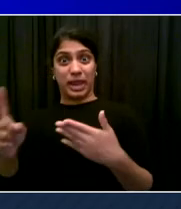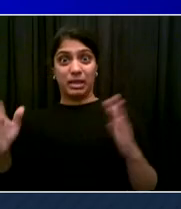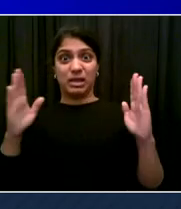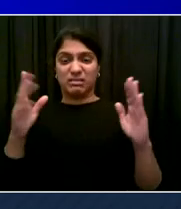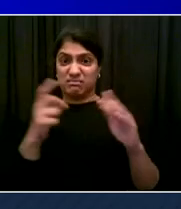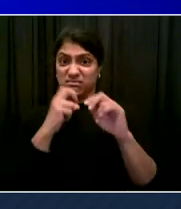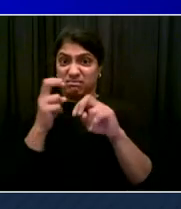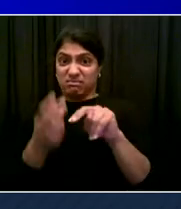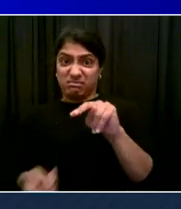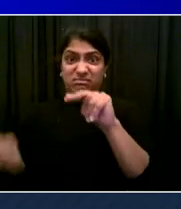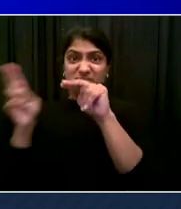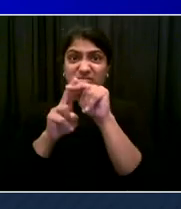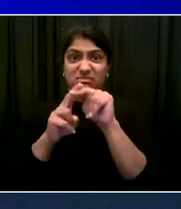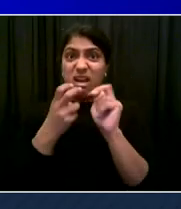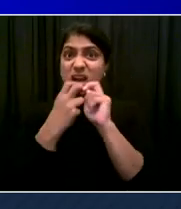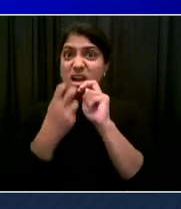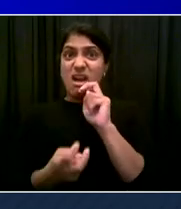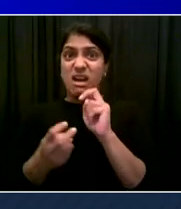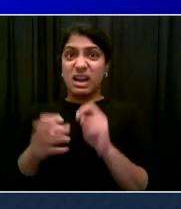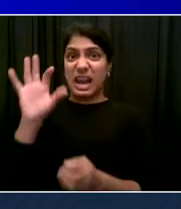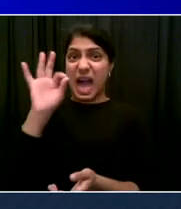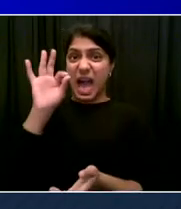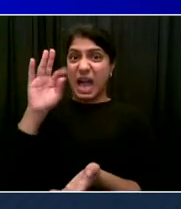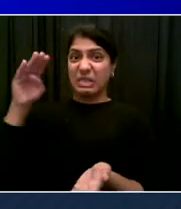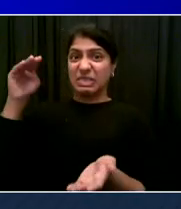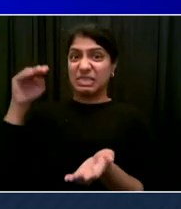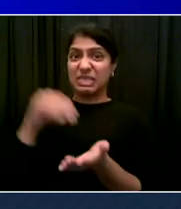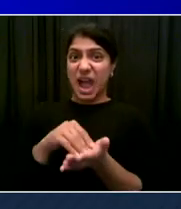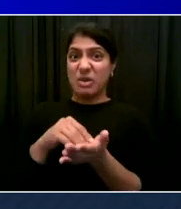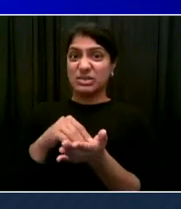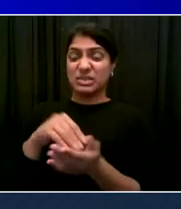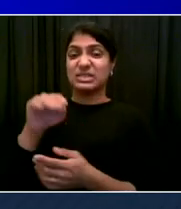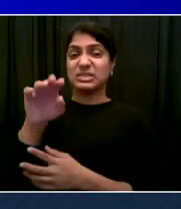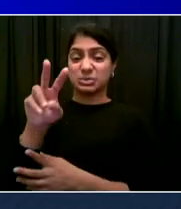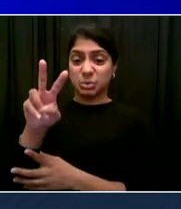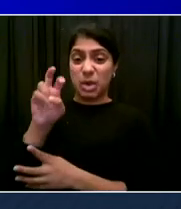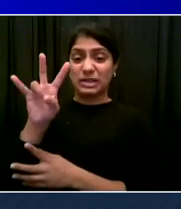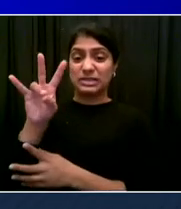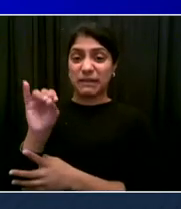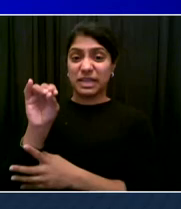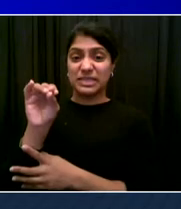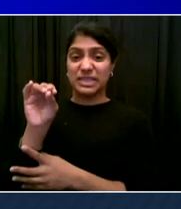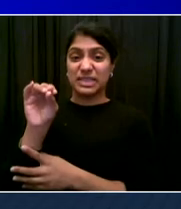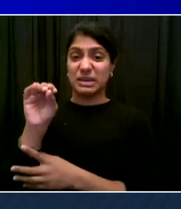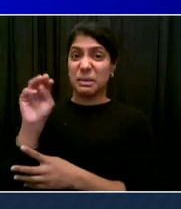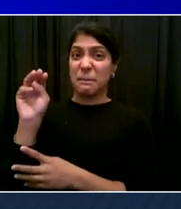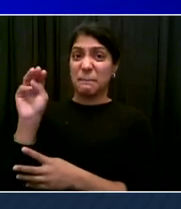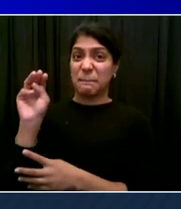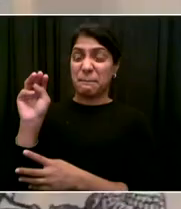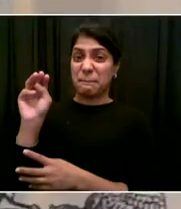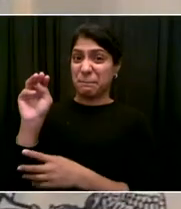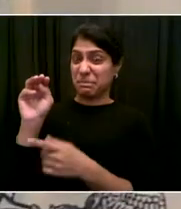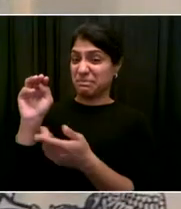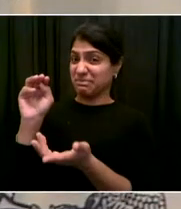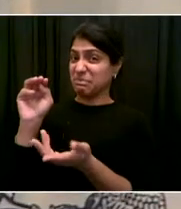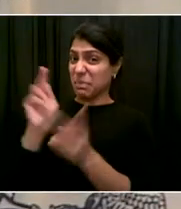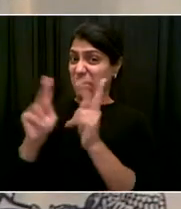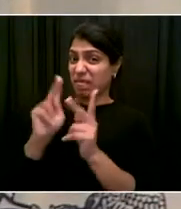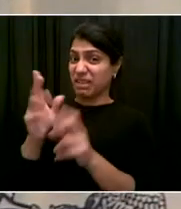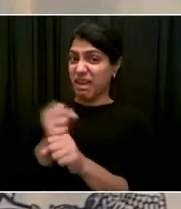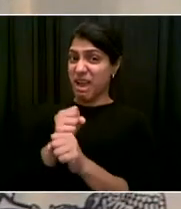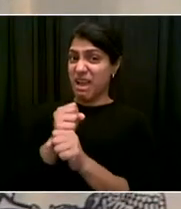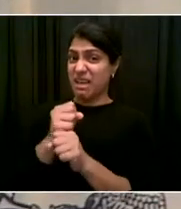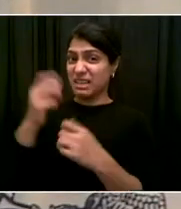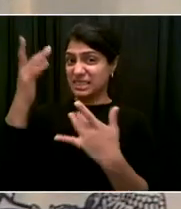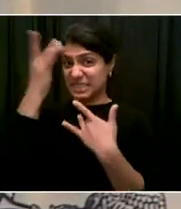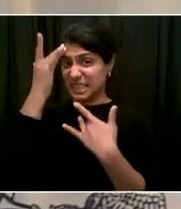9,297 cases, and that will continue to rise over the next few weeks. We are going to have to get ready for that in a lot of ways, but the most important thing, the